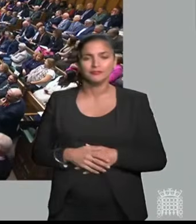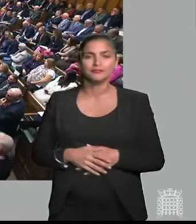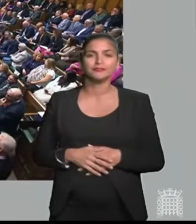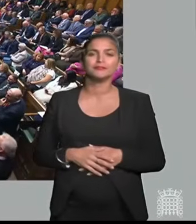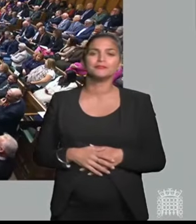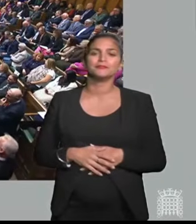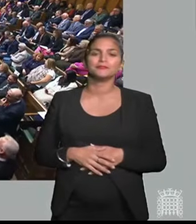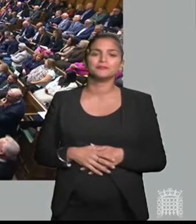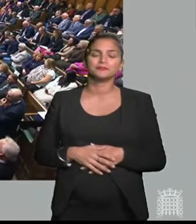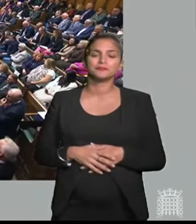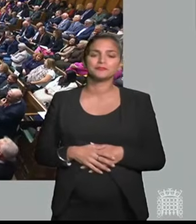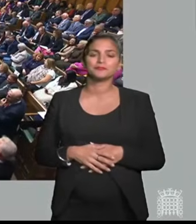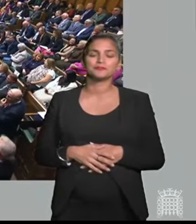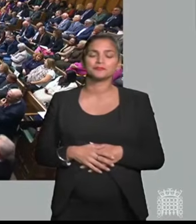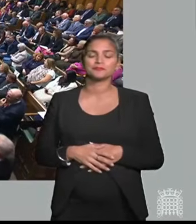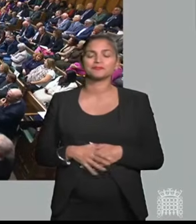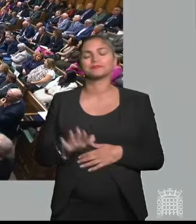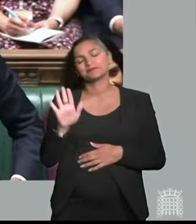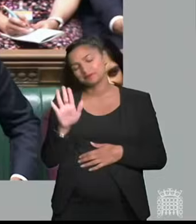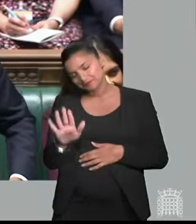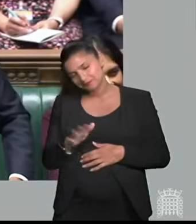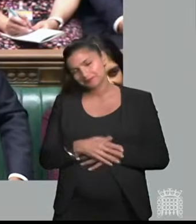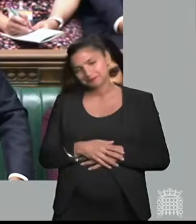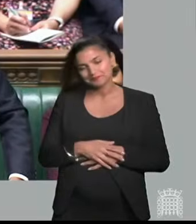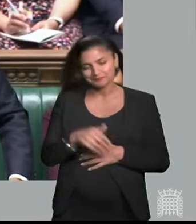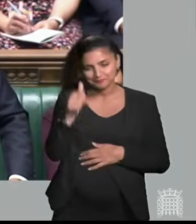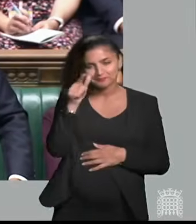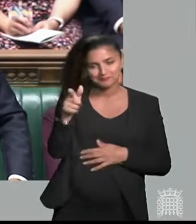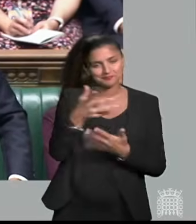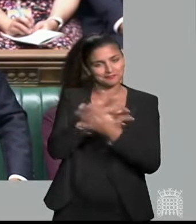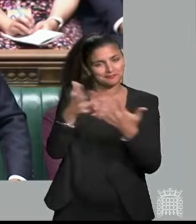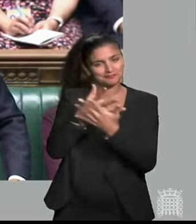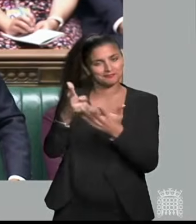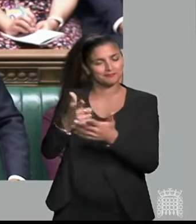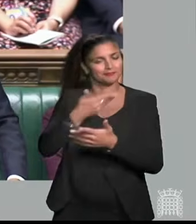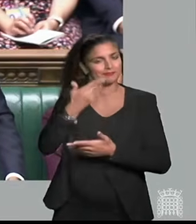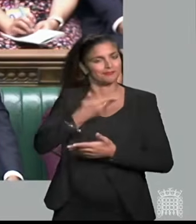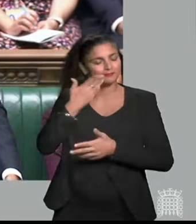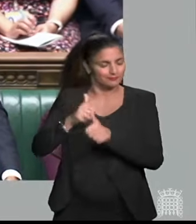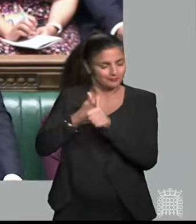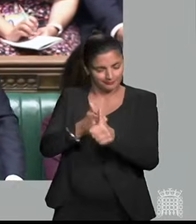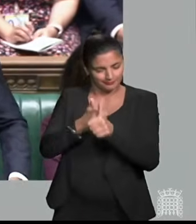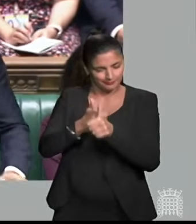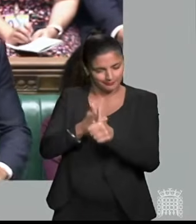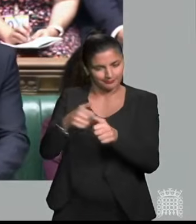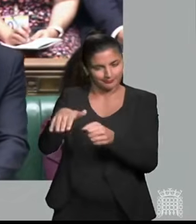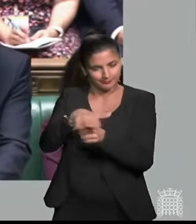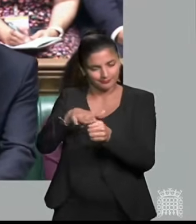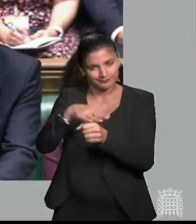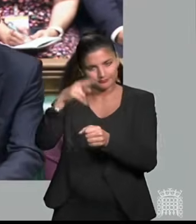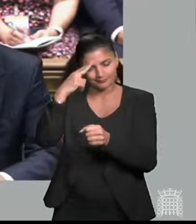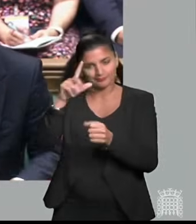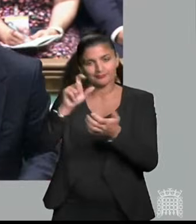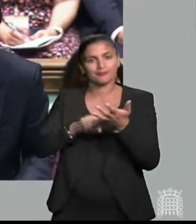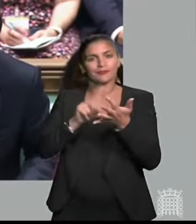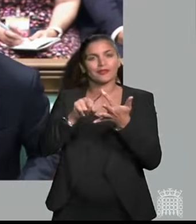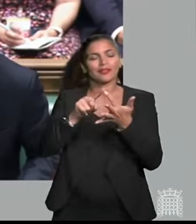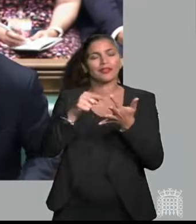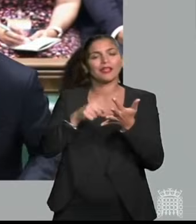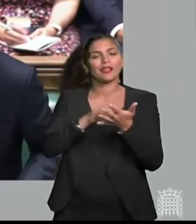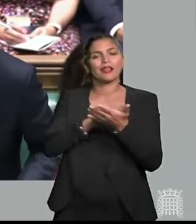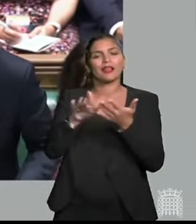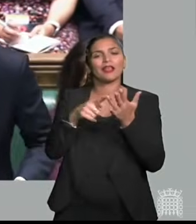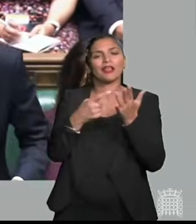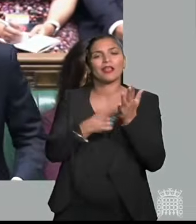Well, my honourable friend has been a long-standing champion for Cleethorpes, and in particular the importance of strong regional transport connections.